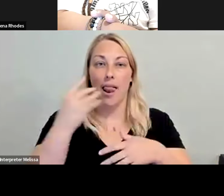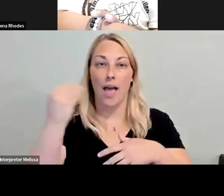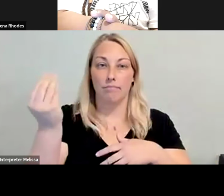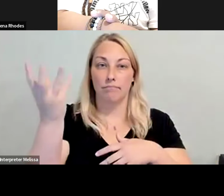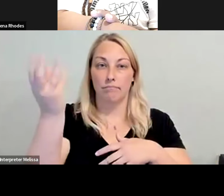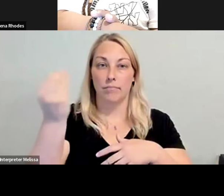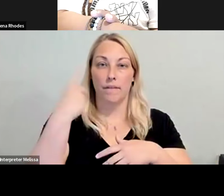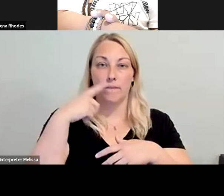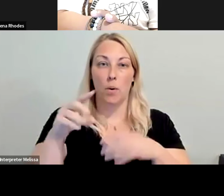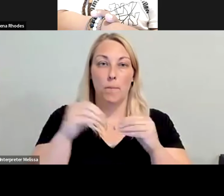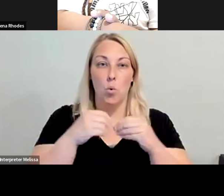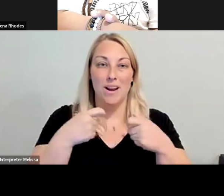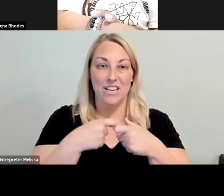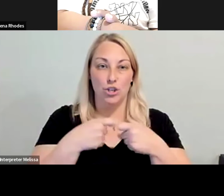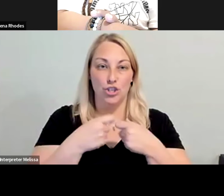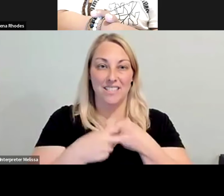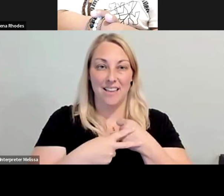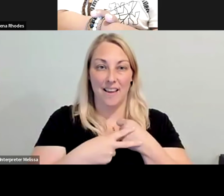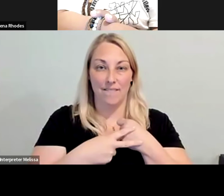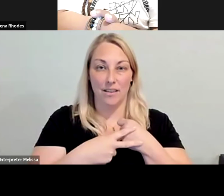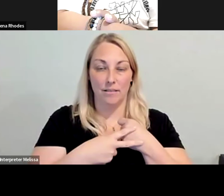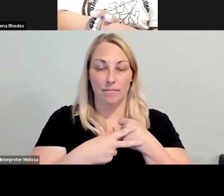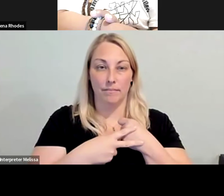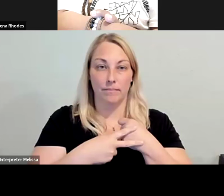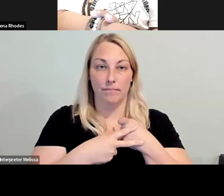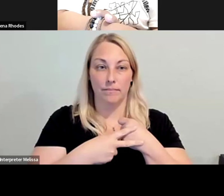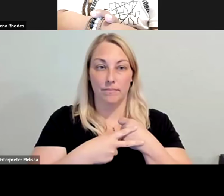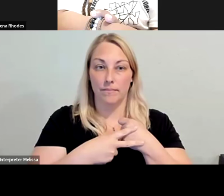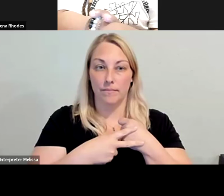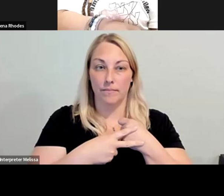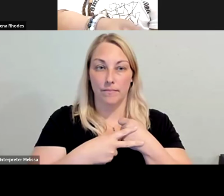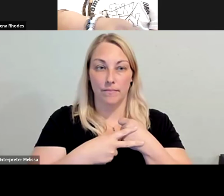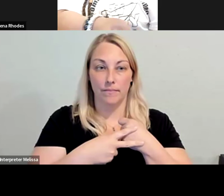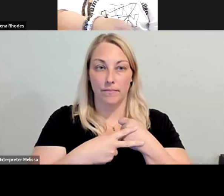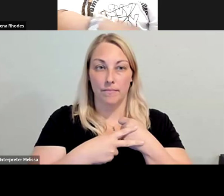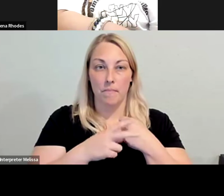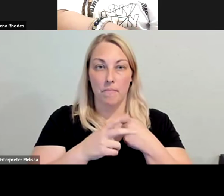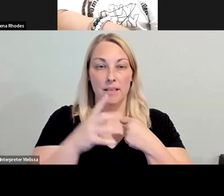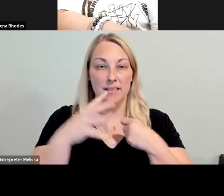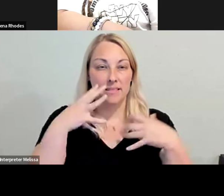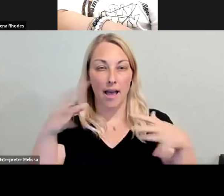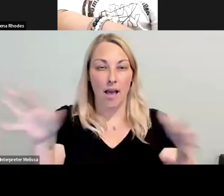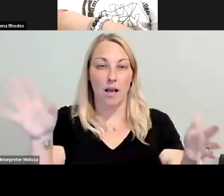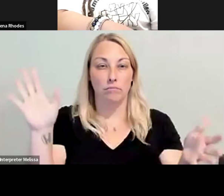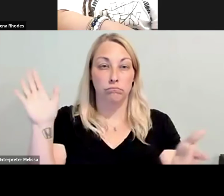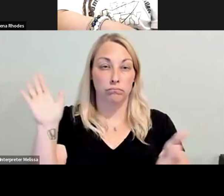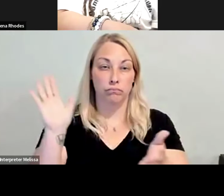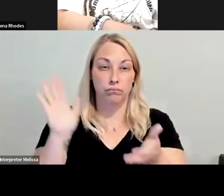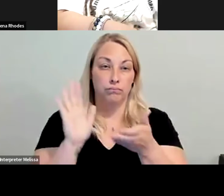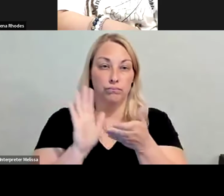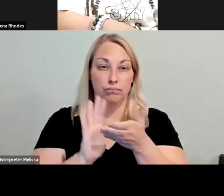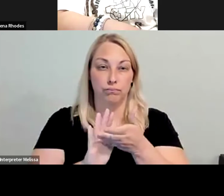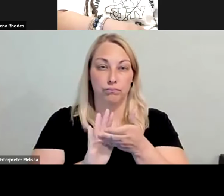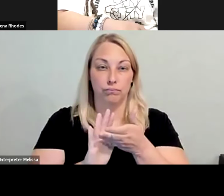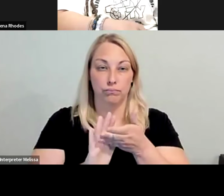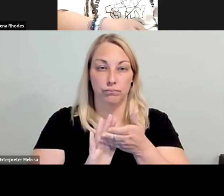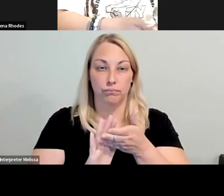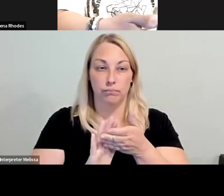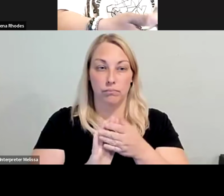bulbs, but the new ones are not able to light as brightly. They just don't have that capacity as the old bulbs